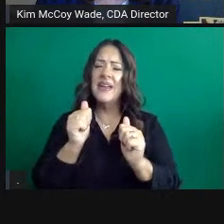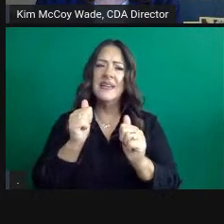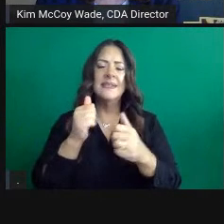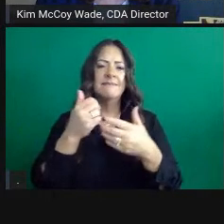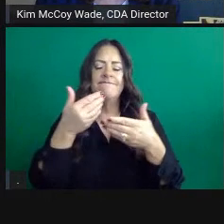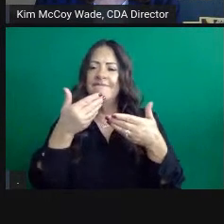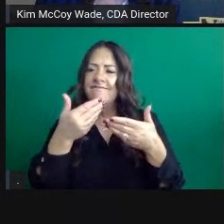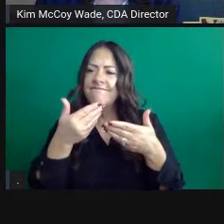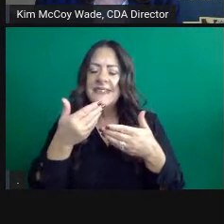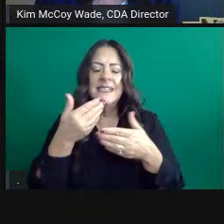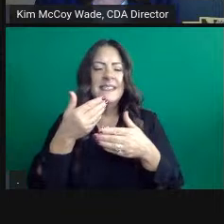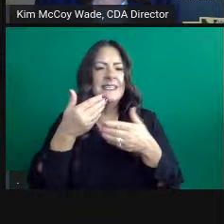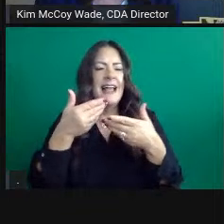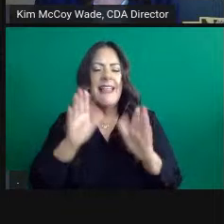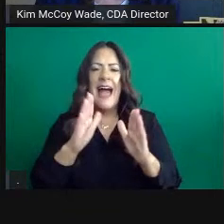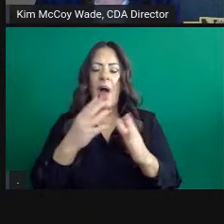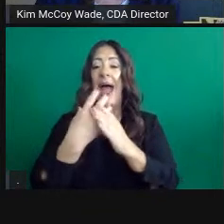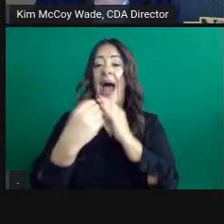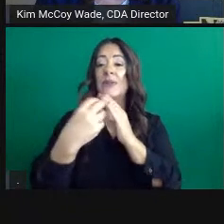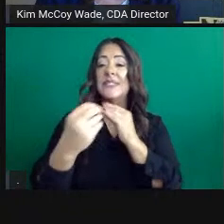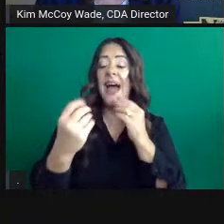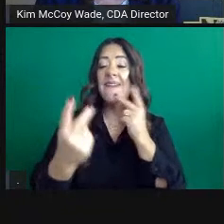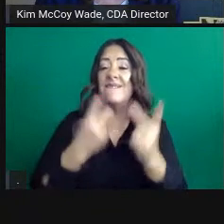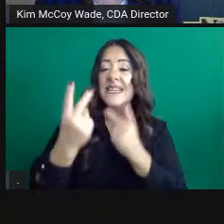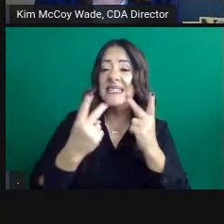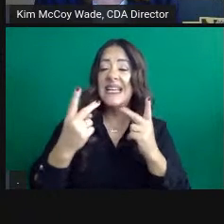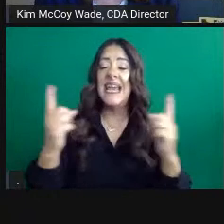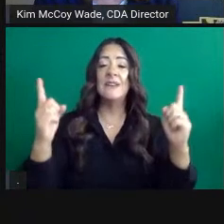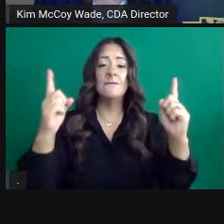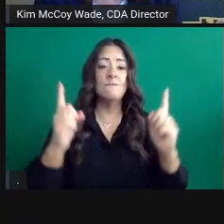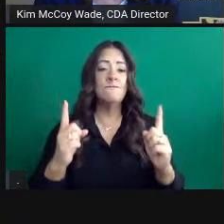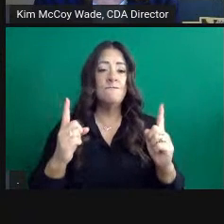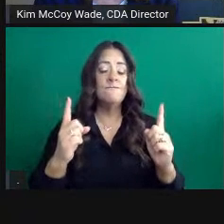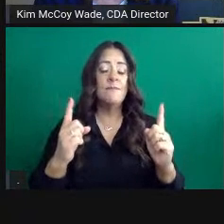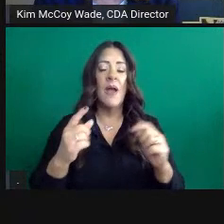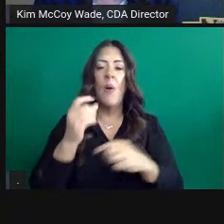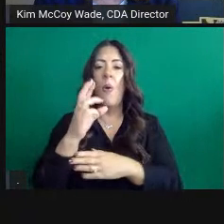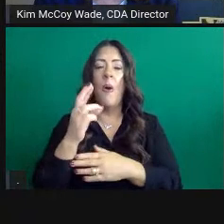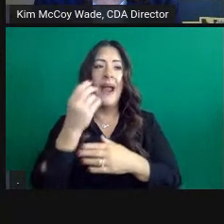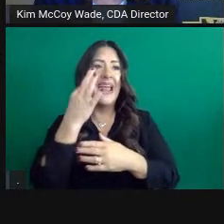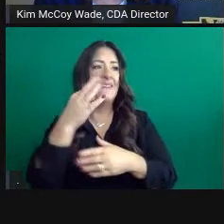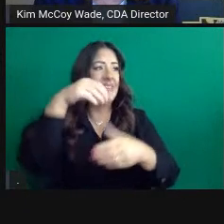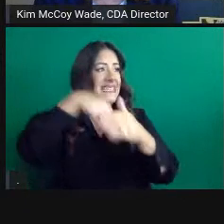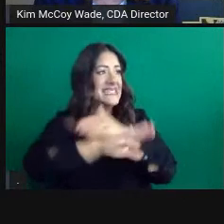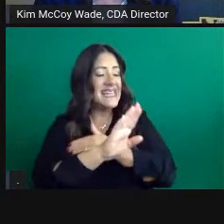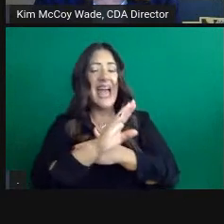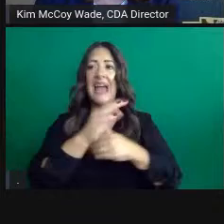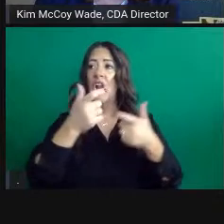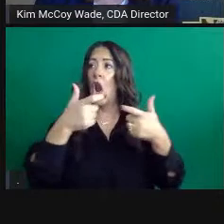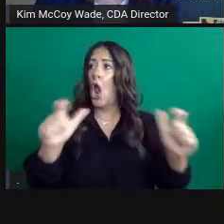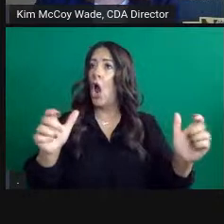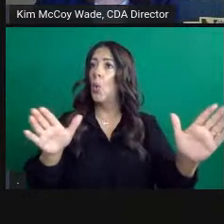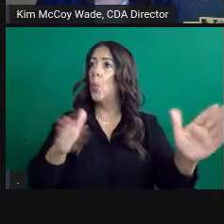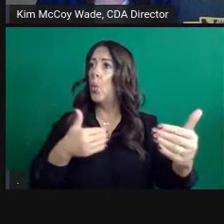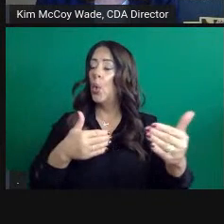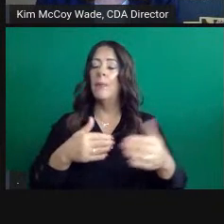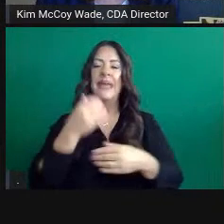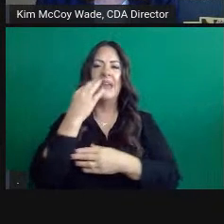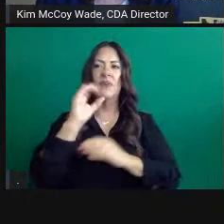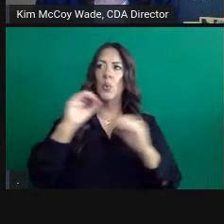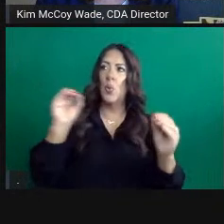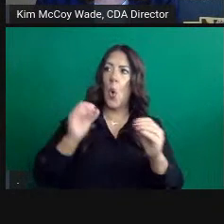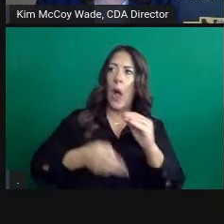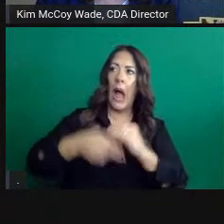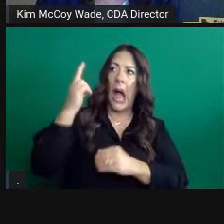safe and possible with outdoor visiting and indoor large space when there's not a significant surge. Of course, given